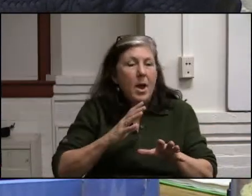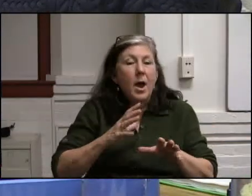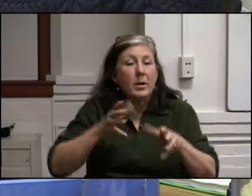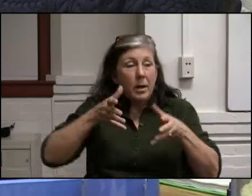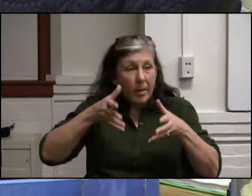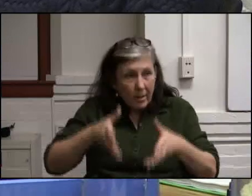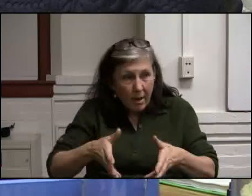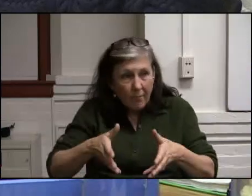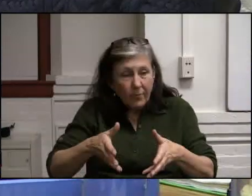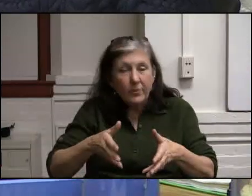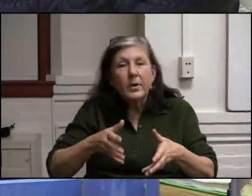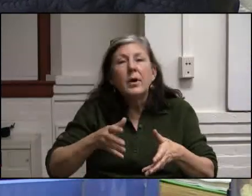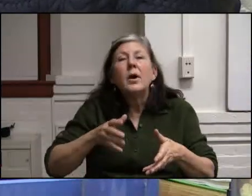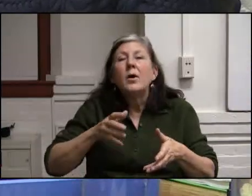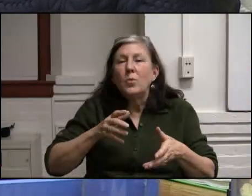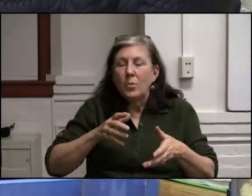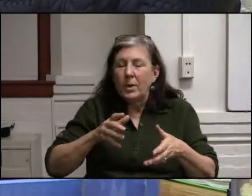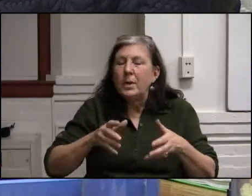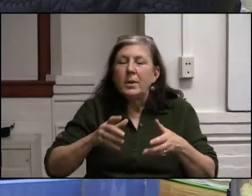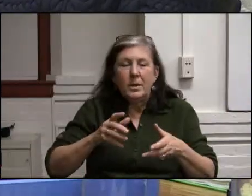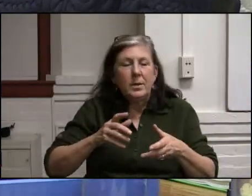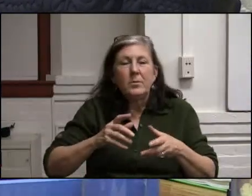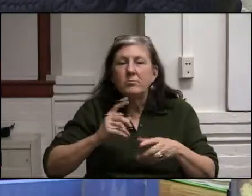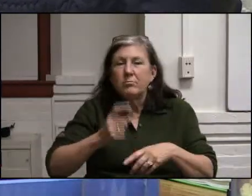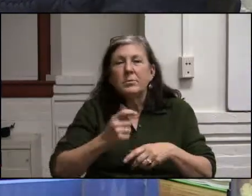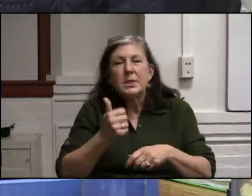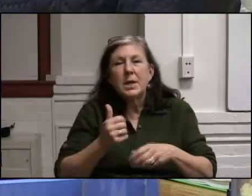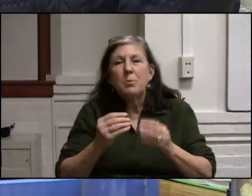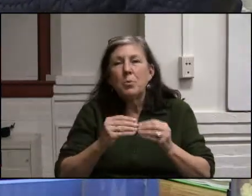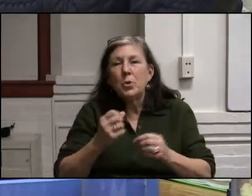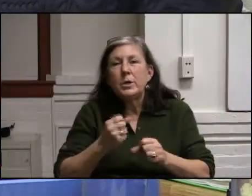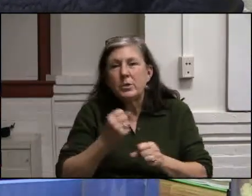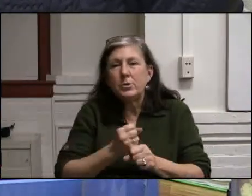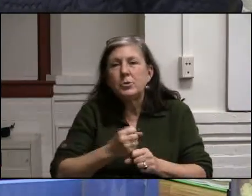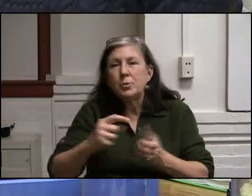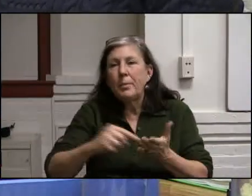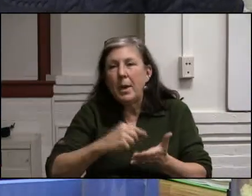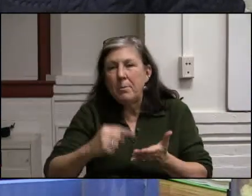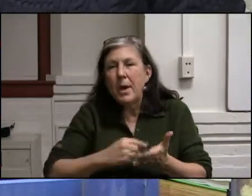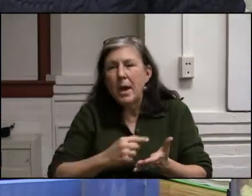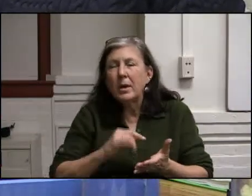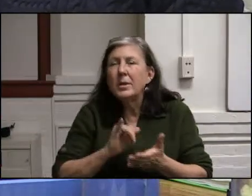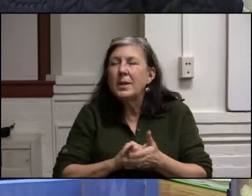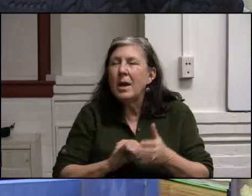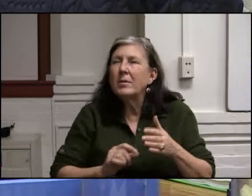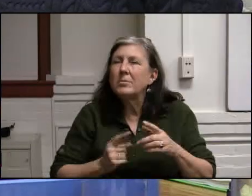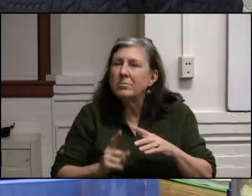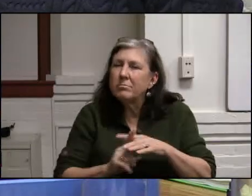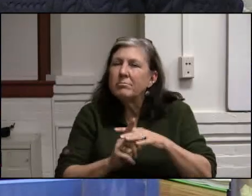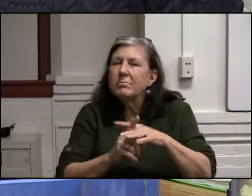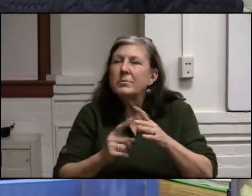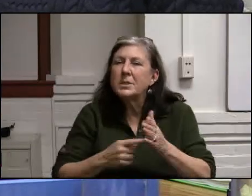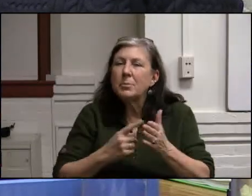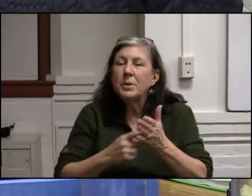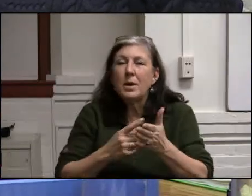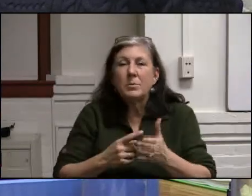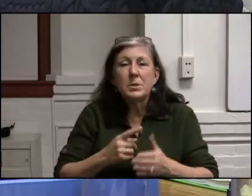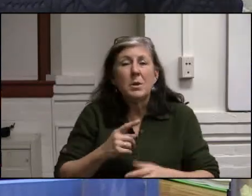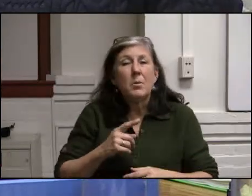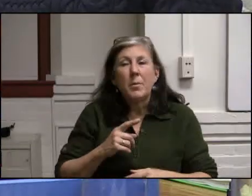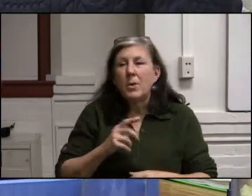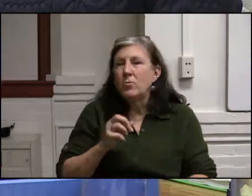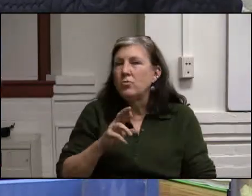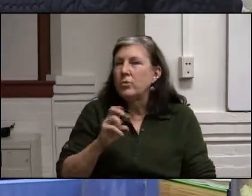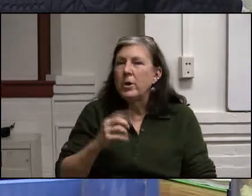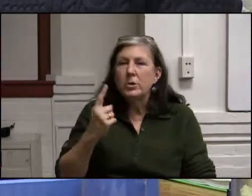what was owed to the town for a new 10-year period. So that'll happen from time to time. It's very rare that we actually have somebody who just walks